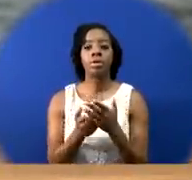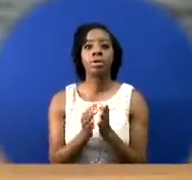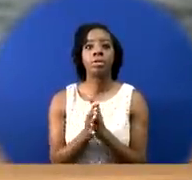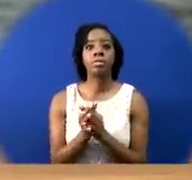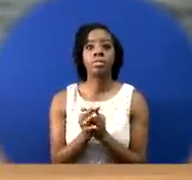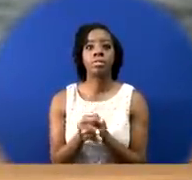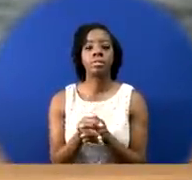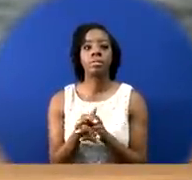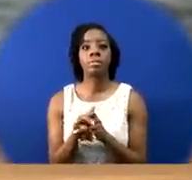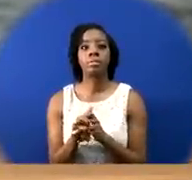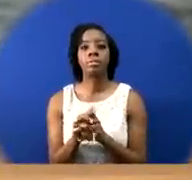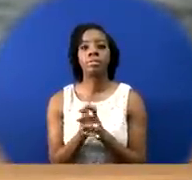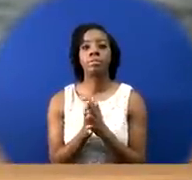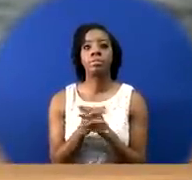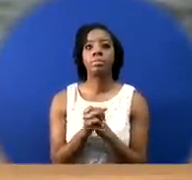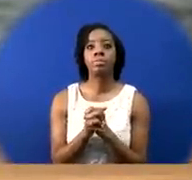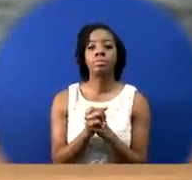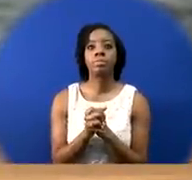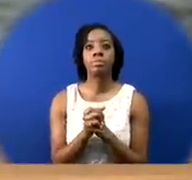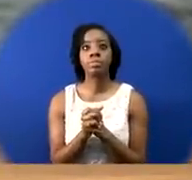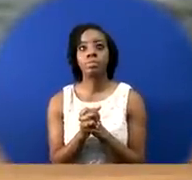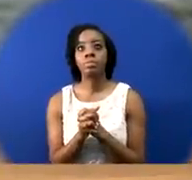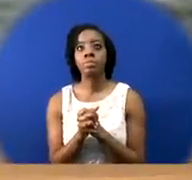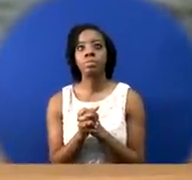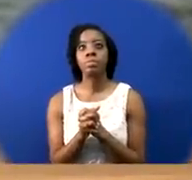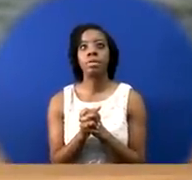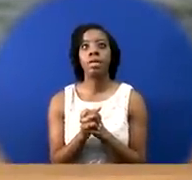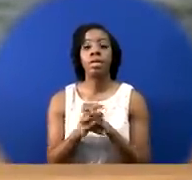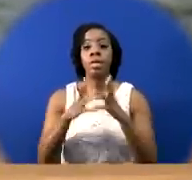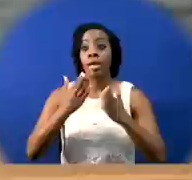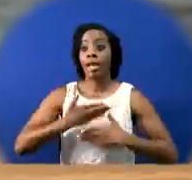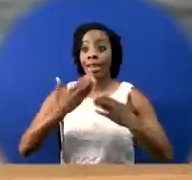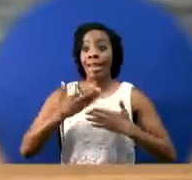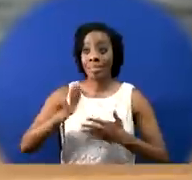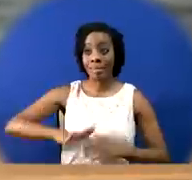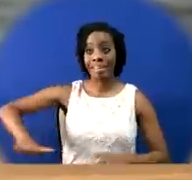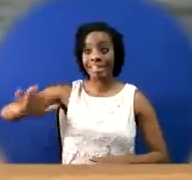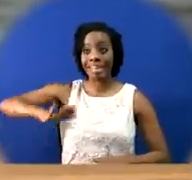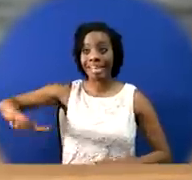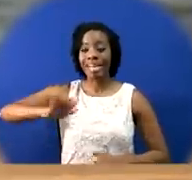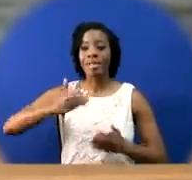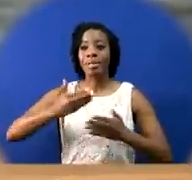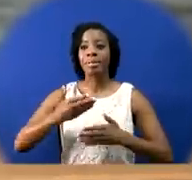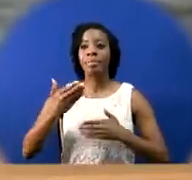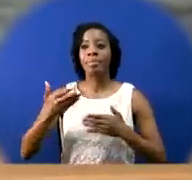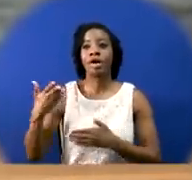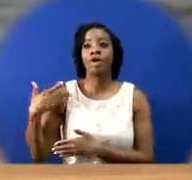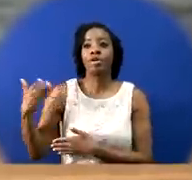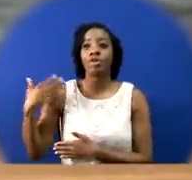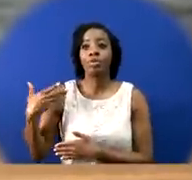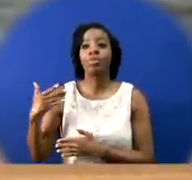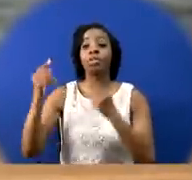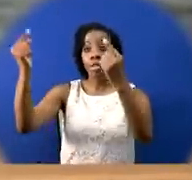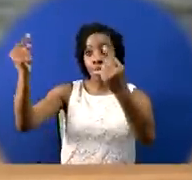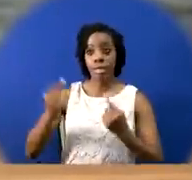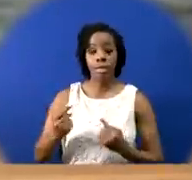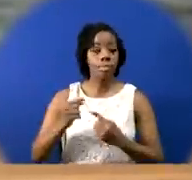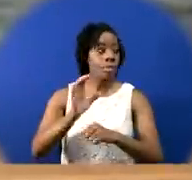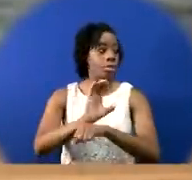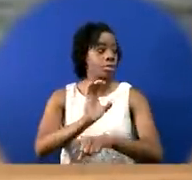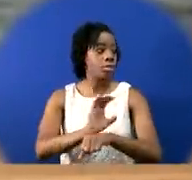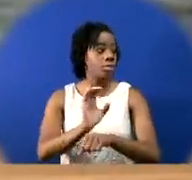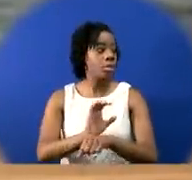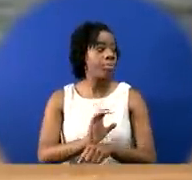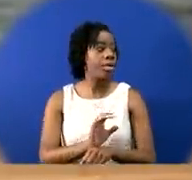they experience in children's church. I also call it Happy Land. That's Happy Land for them. And they're going to come into the cathedral at